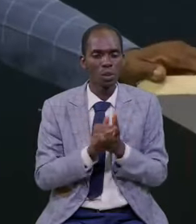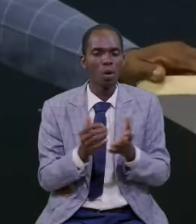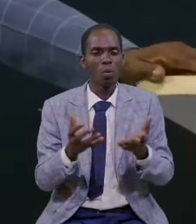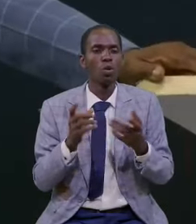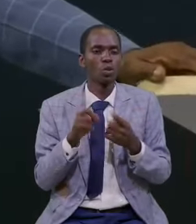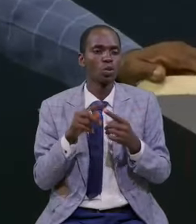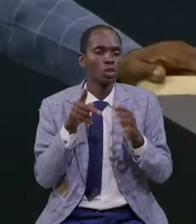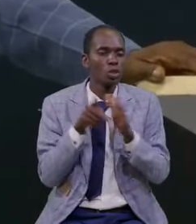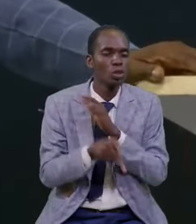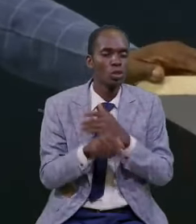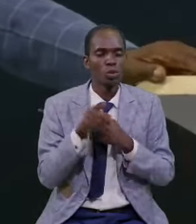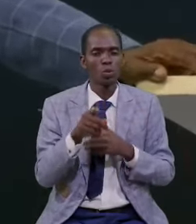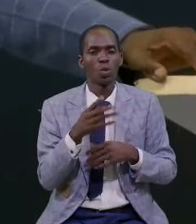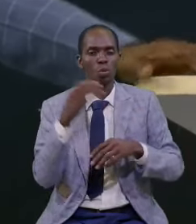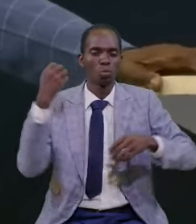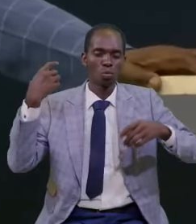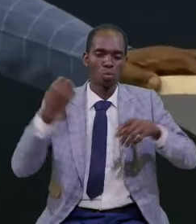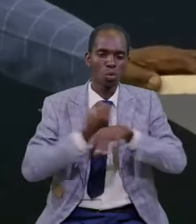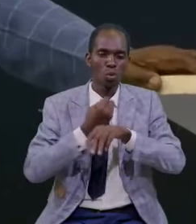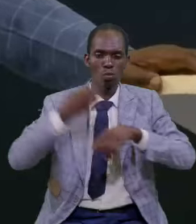done something they call